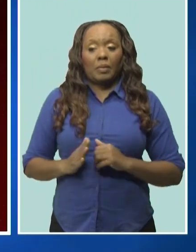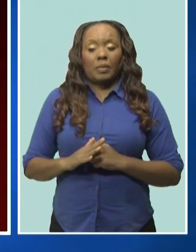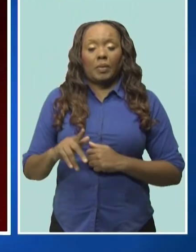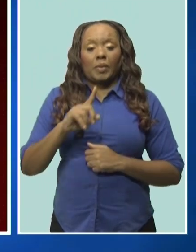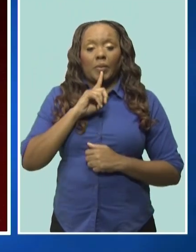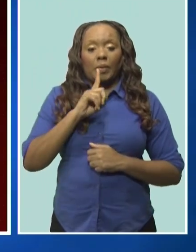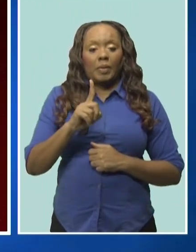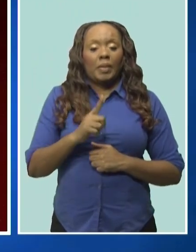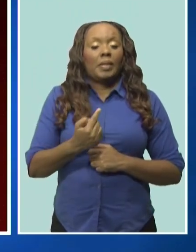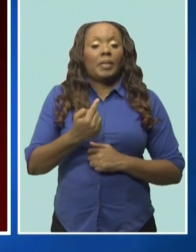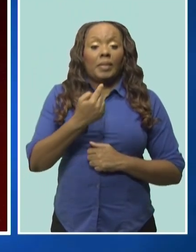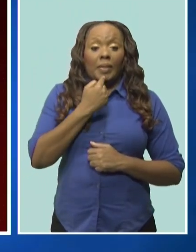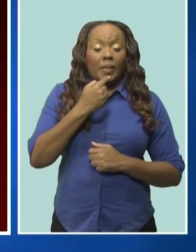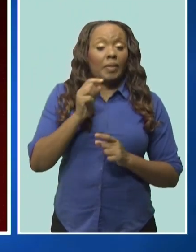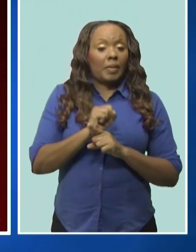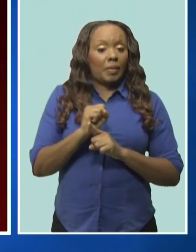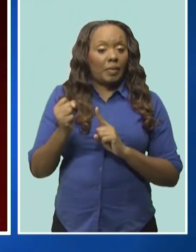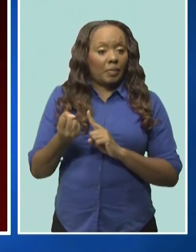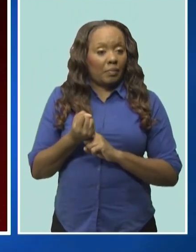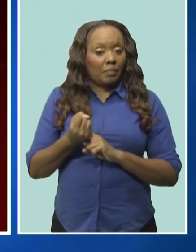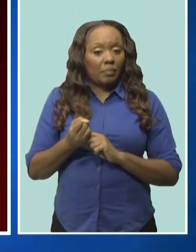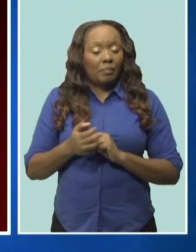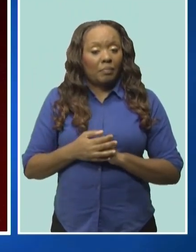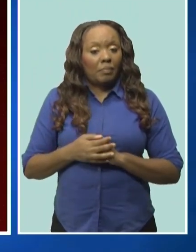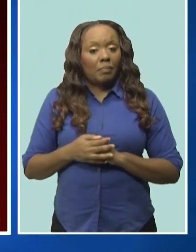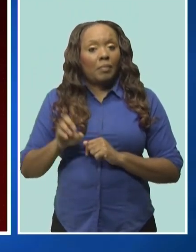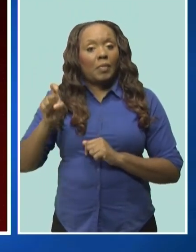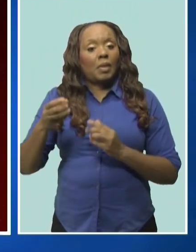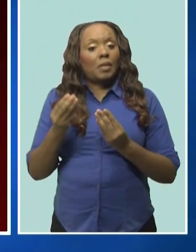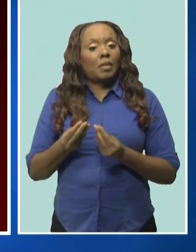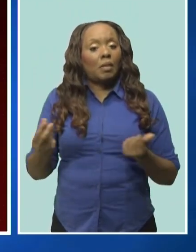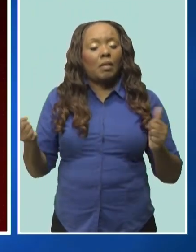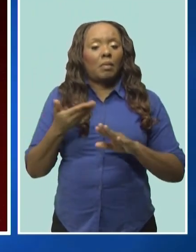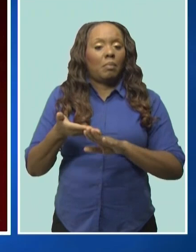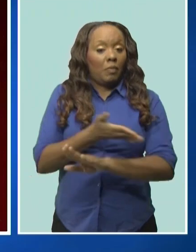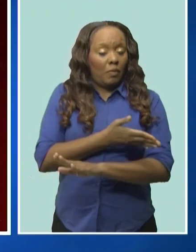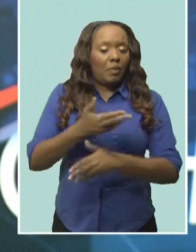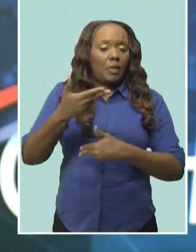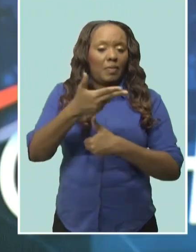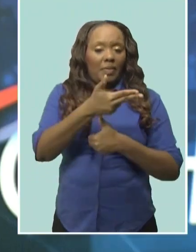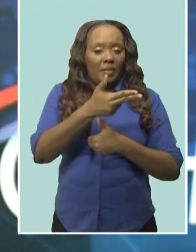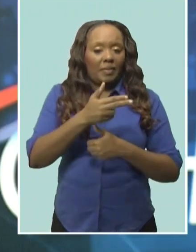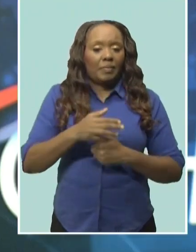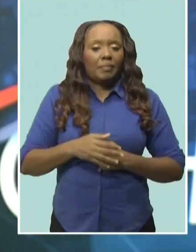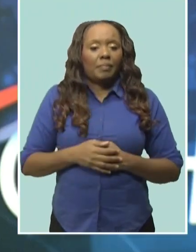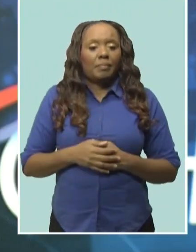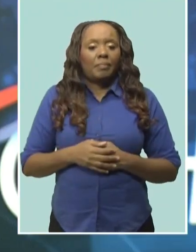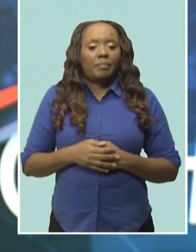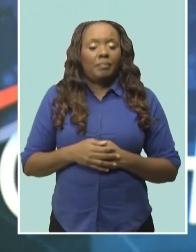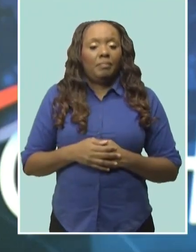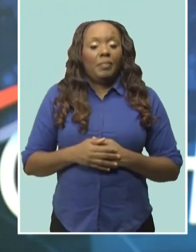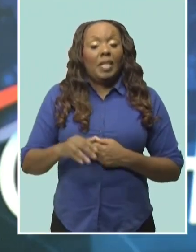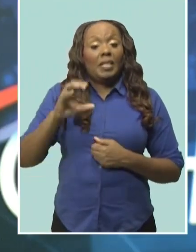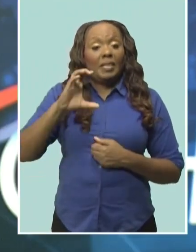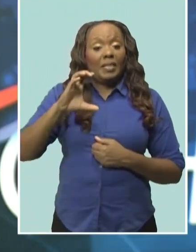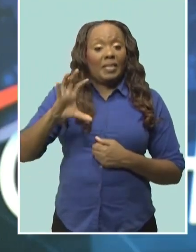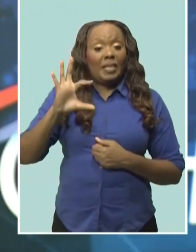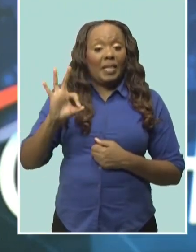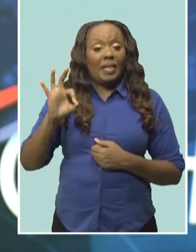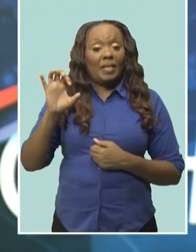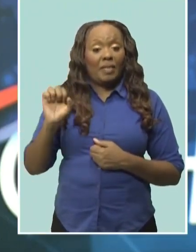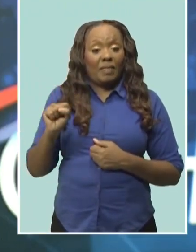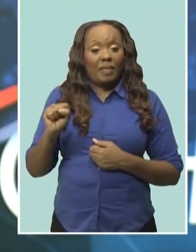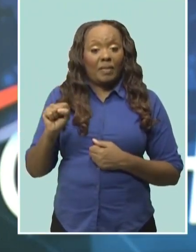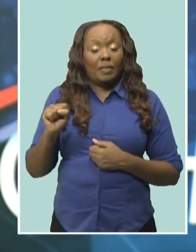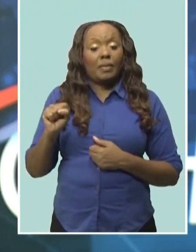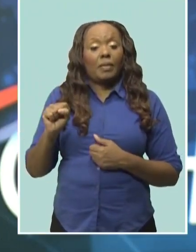serious and demanding issue, and we have to solve that before the hurricane occurs. The Christchurch Foundation School's